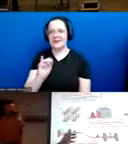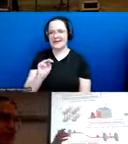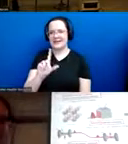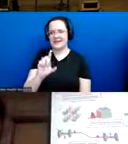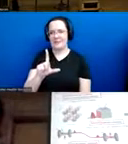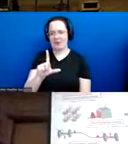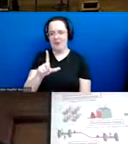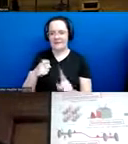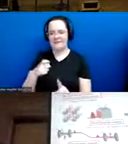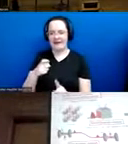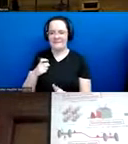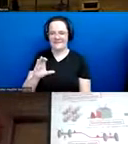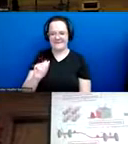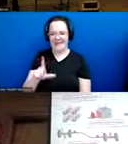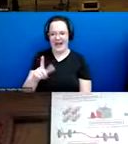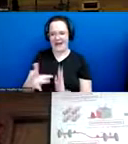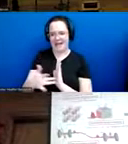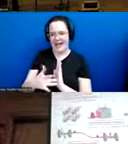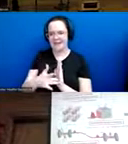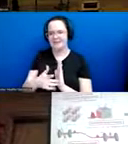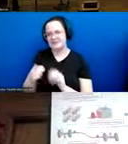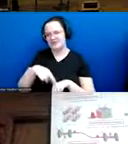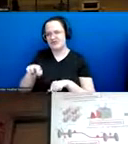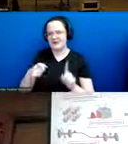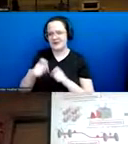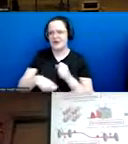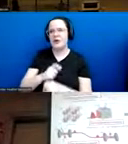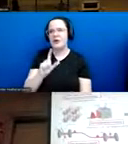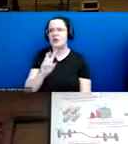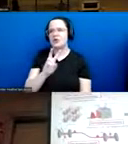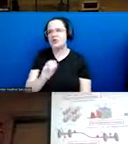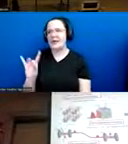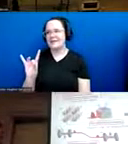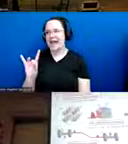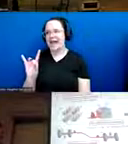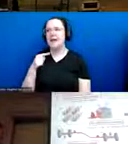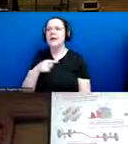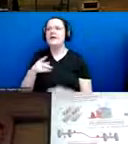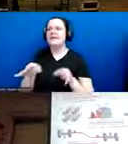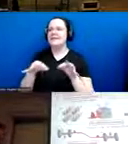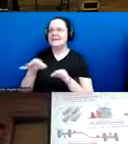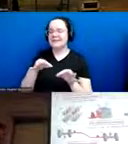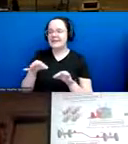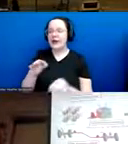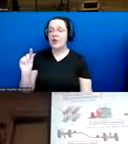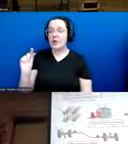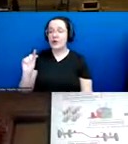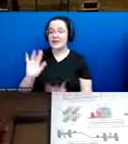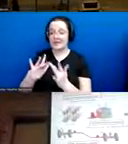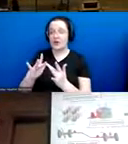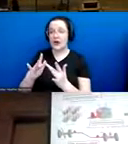right? This reference here from 2008, where he defined the quantum internet as a collection